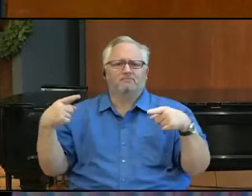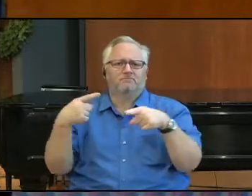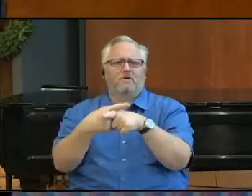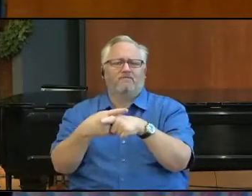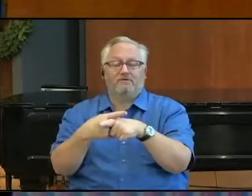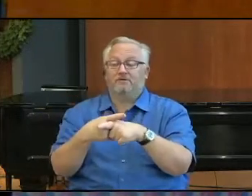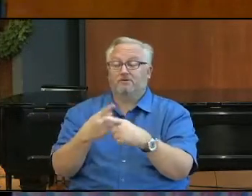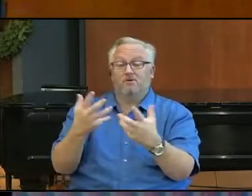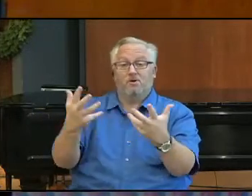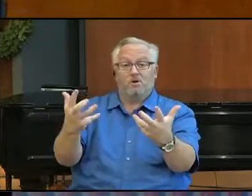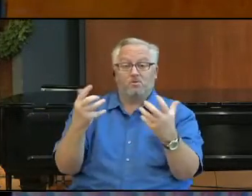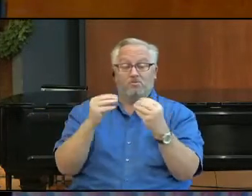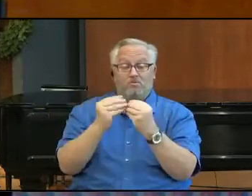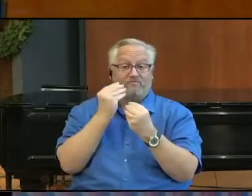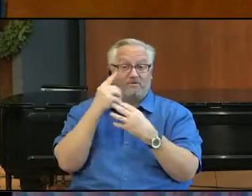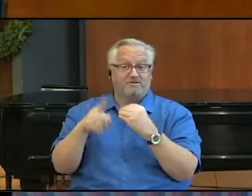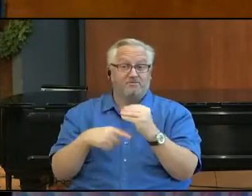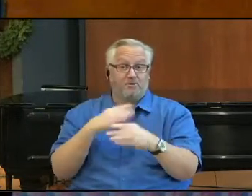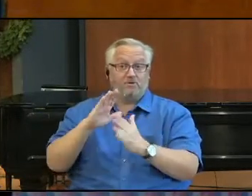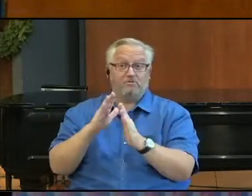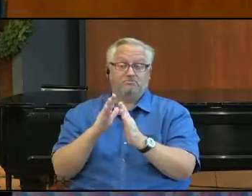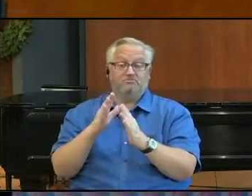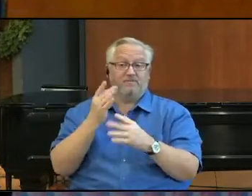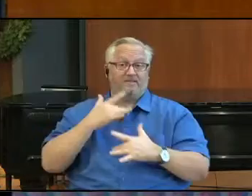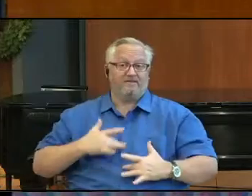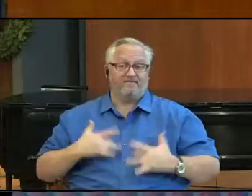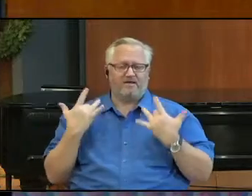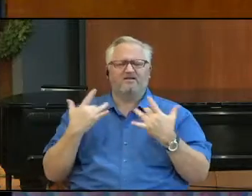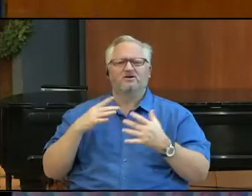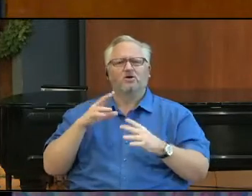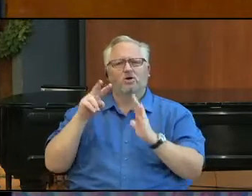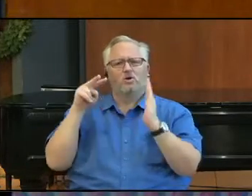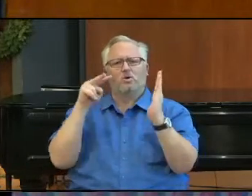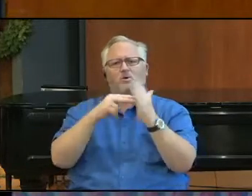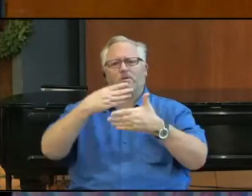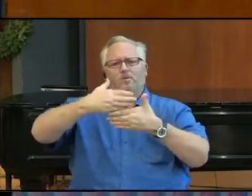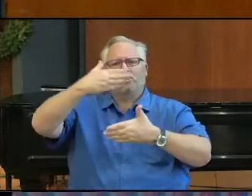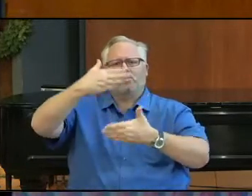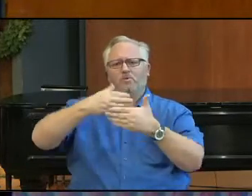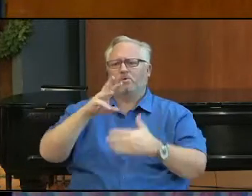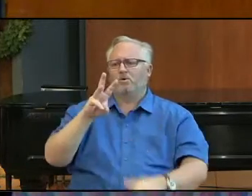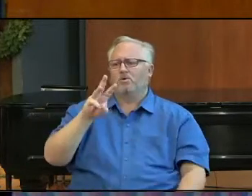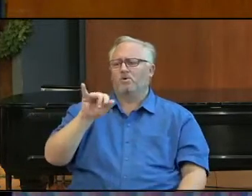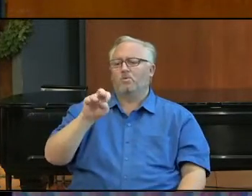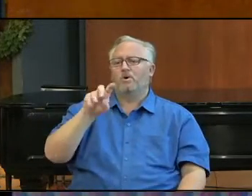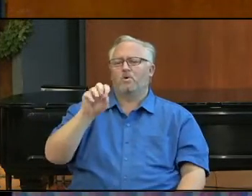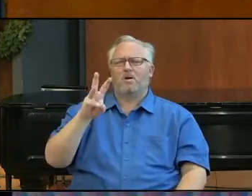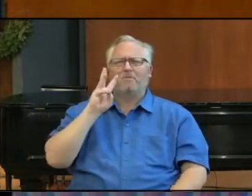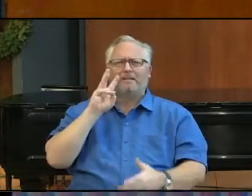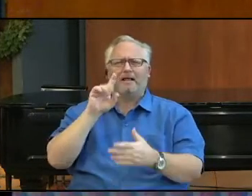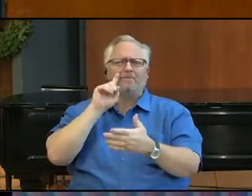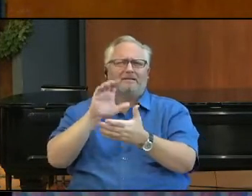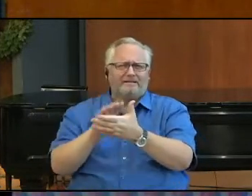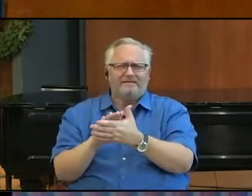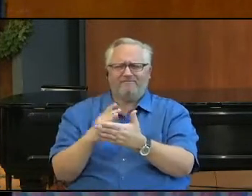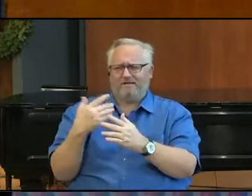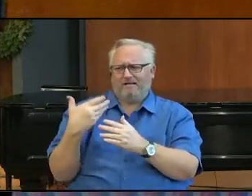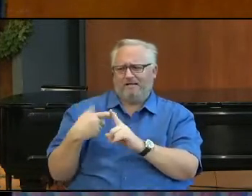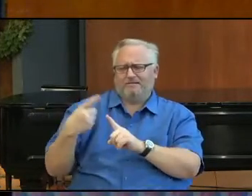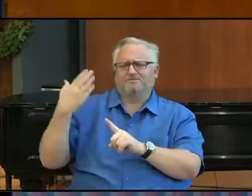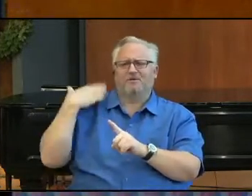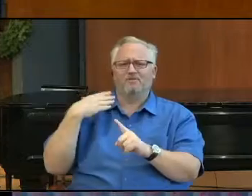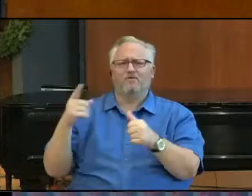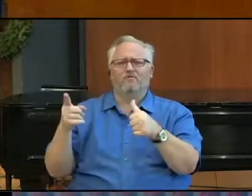that event, you can find it in this week's window. And I believe there was an article also written about it in First Words this past month.